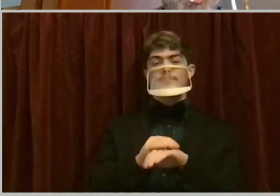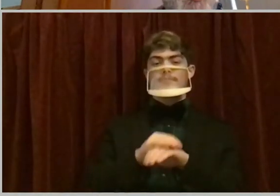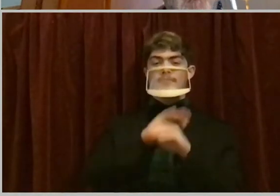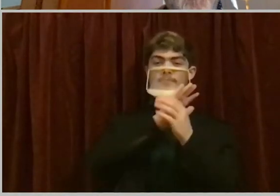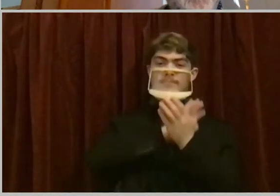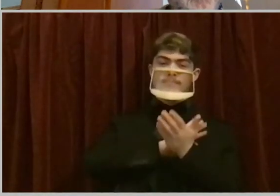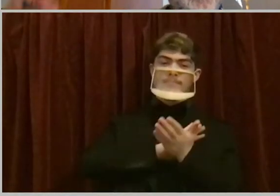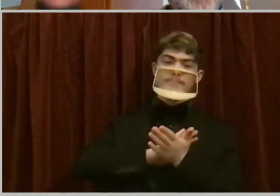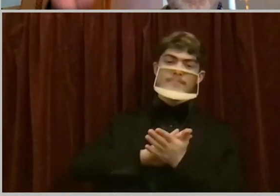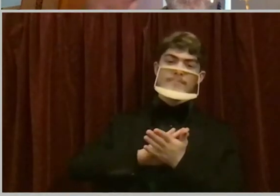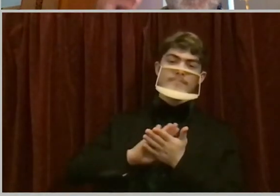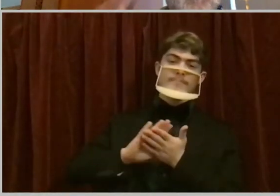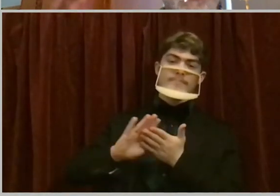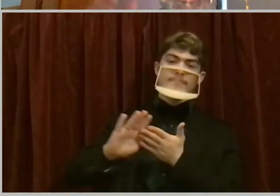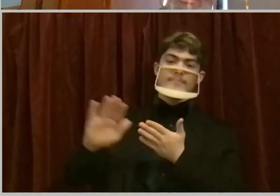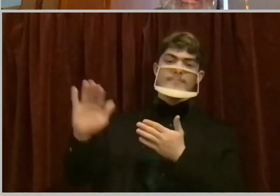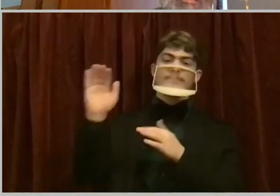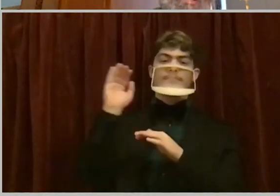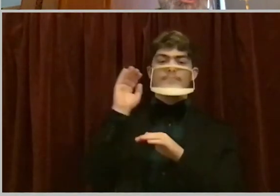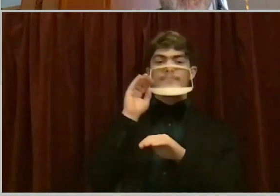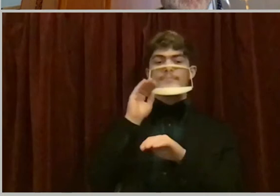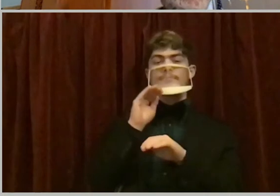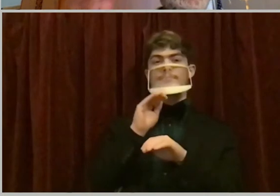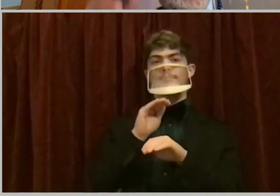night, holy